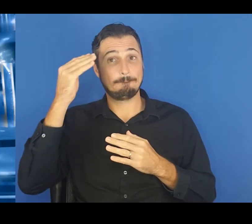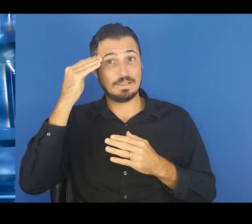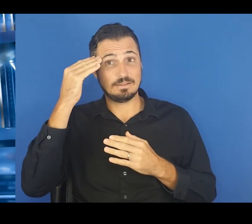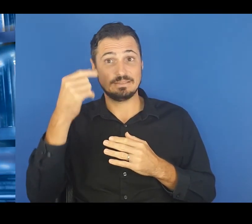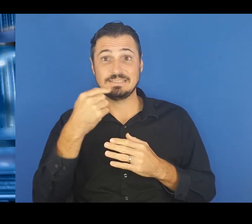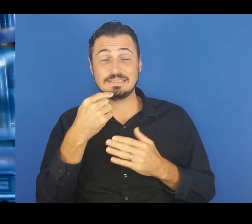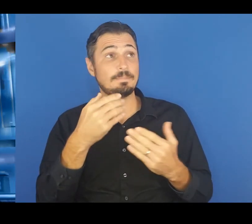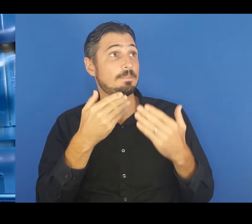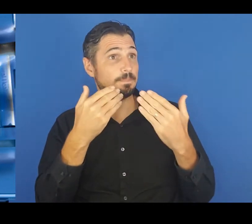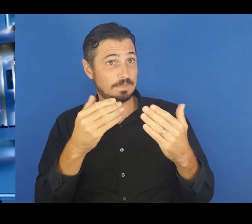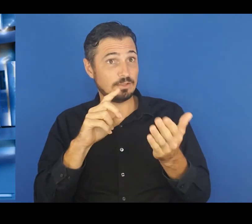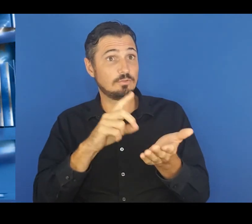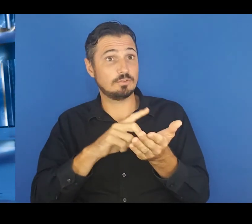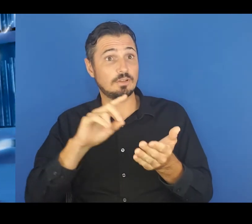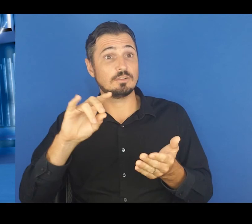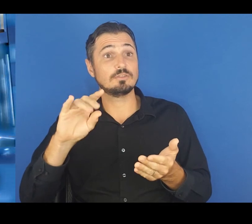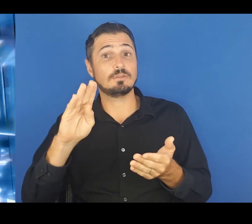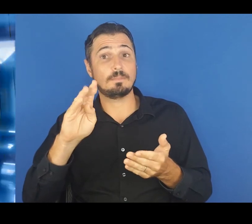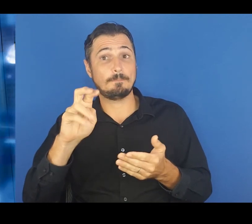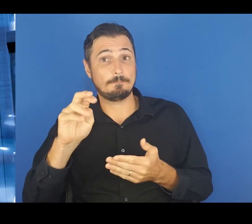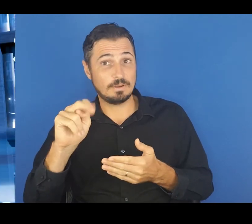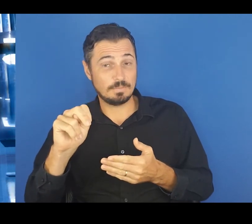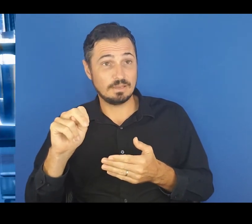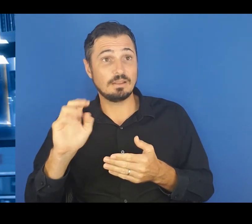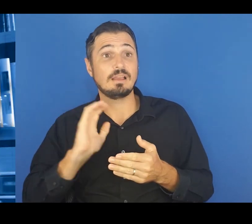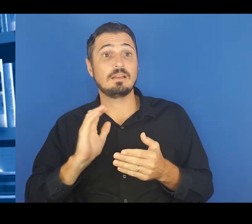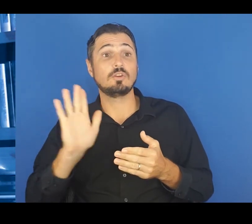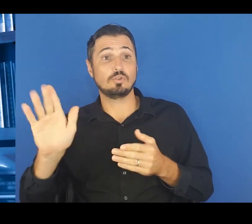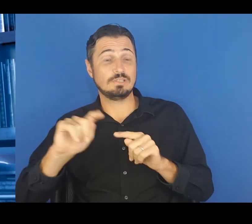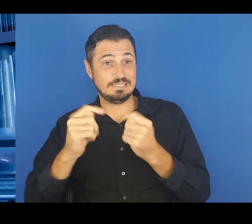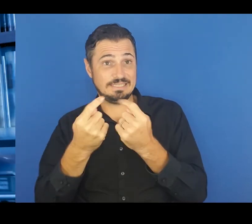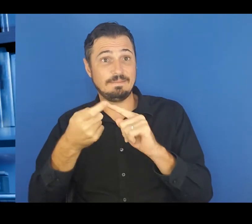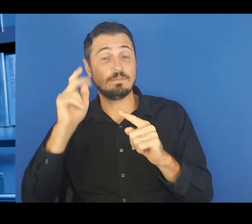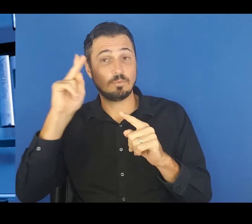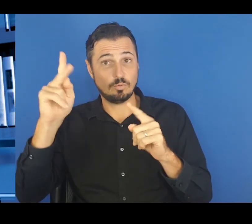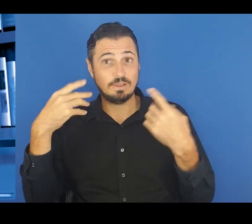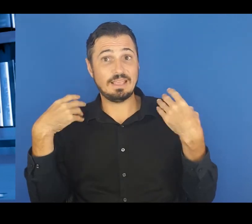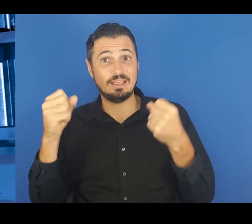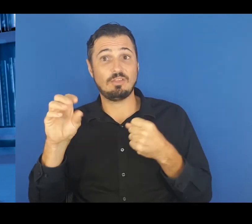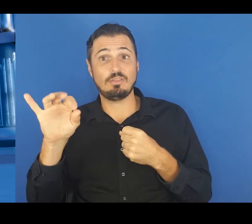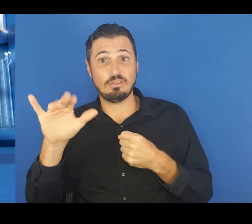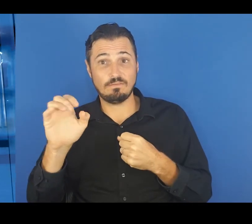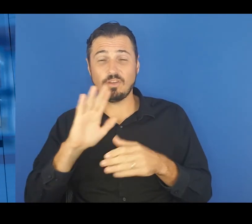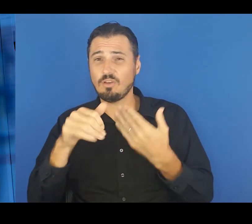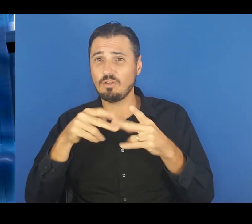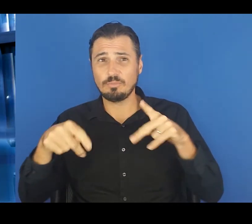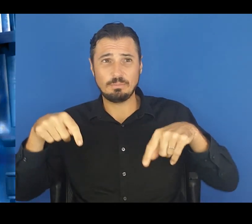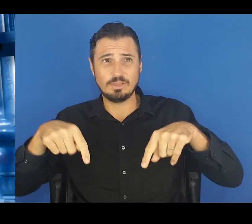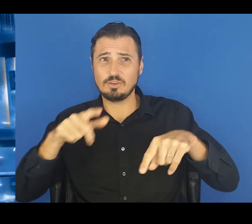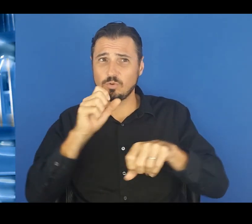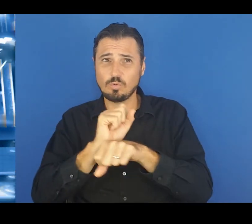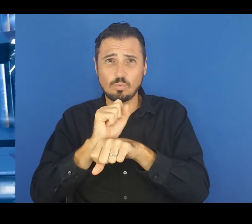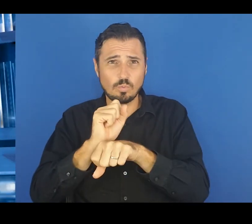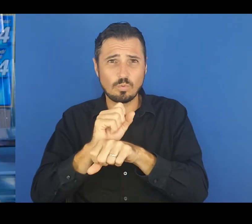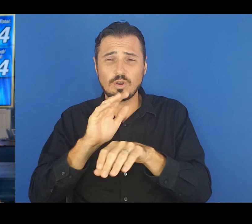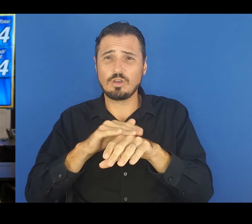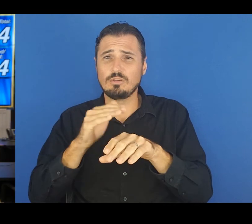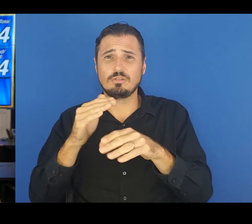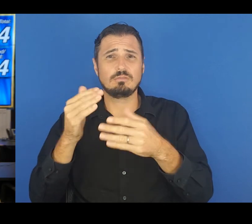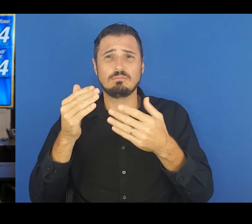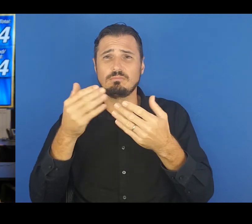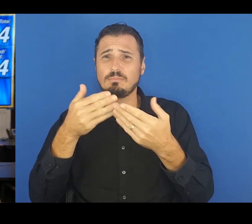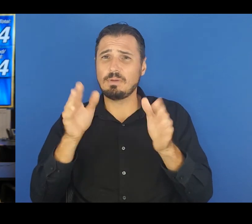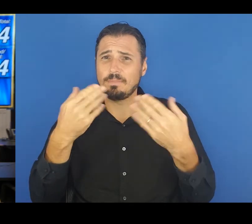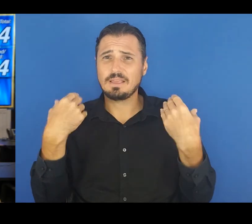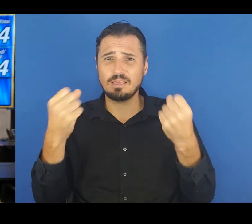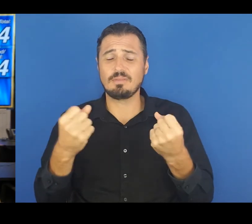Mahalo again to Dr. Berriman and her team at the Kauai District Health Office and all those on our island dedicated to public health. Mahalo